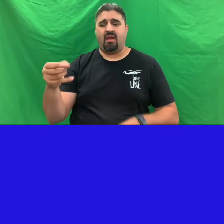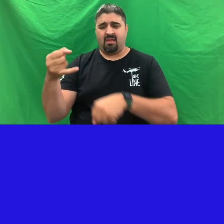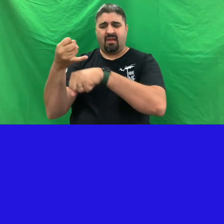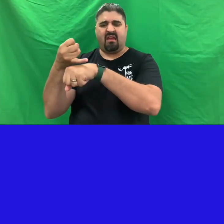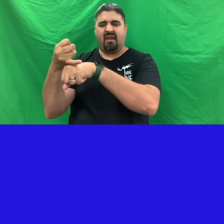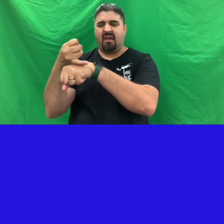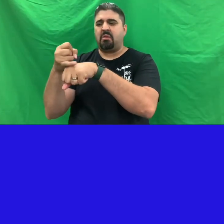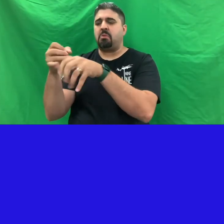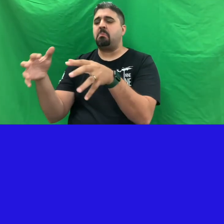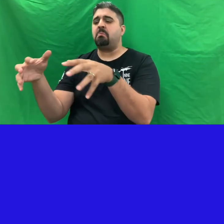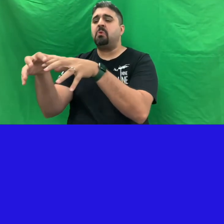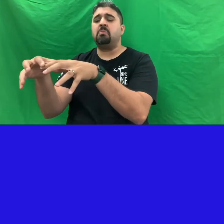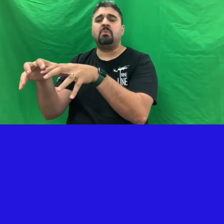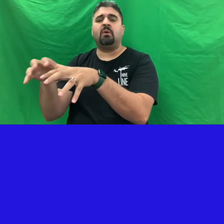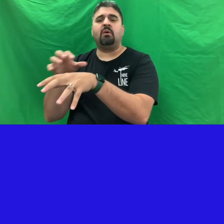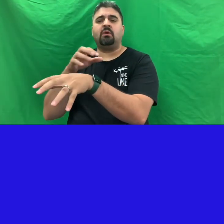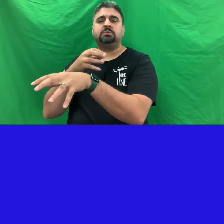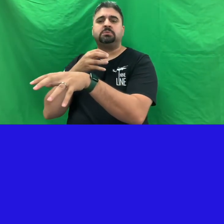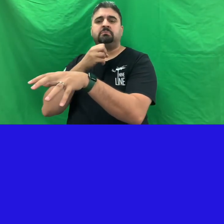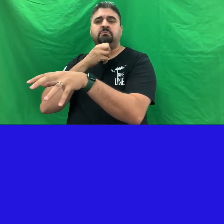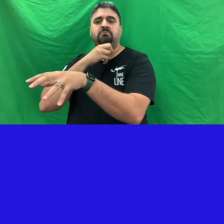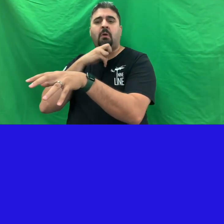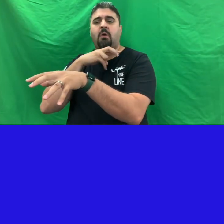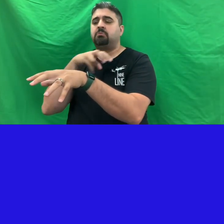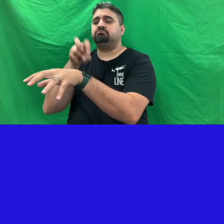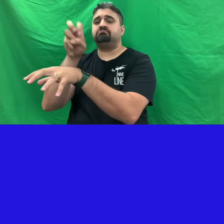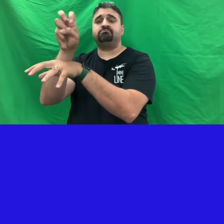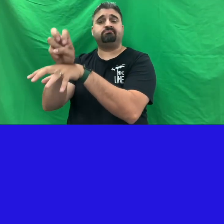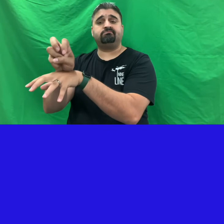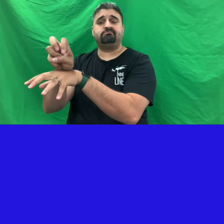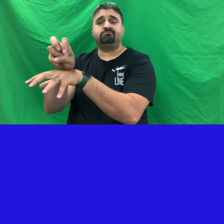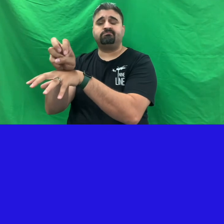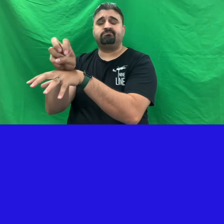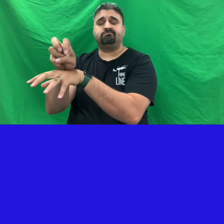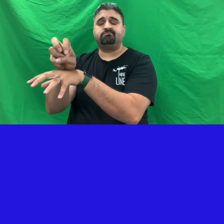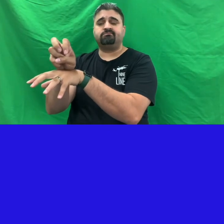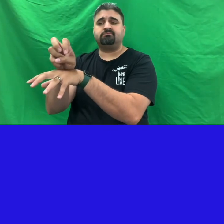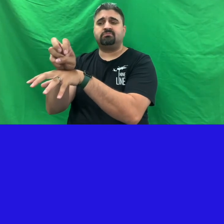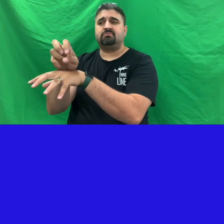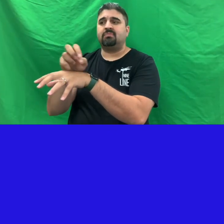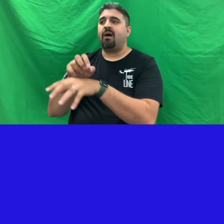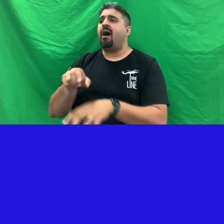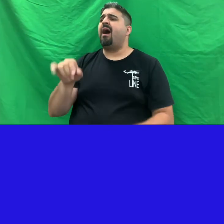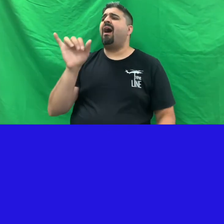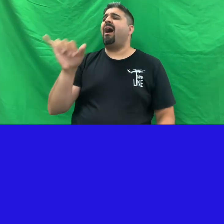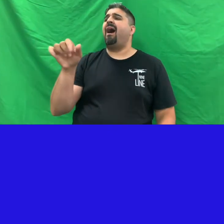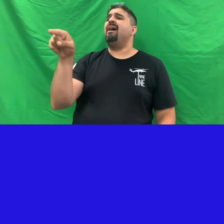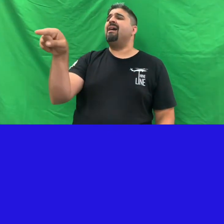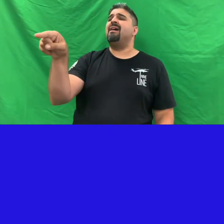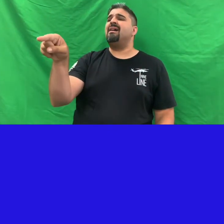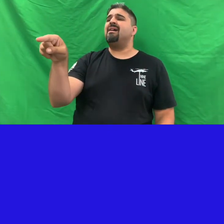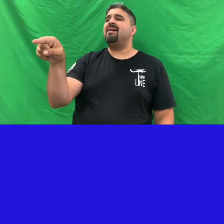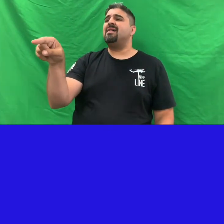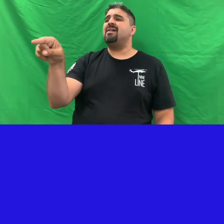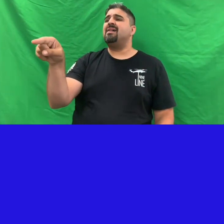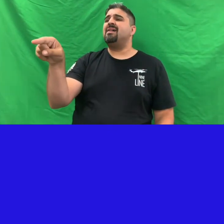There was Frog. He was sitting on an island all by himself.